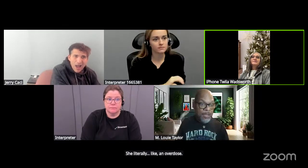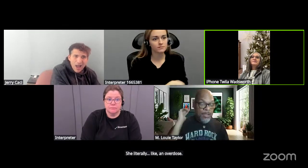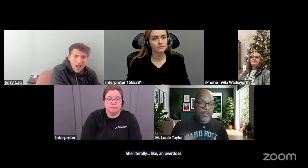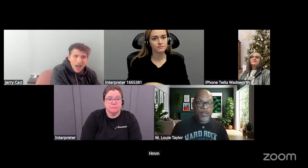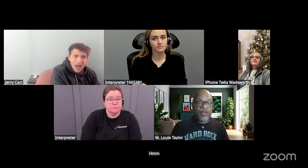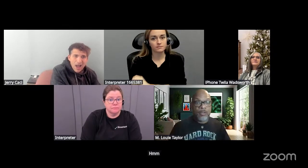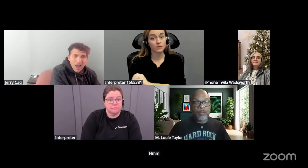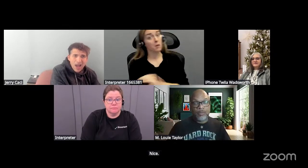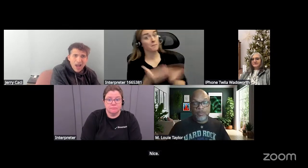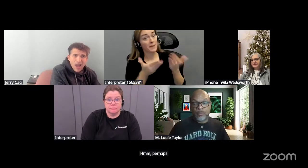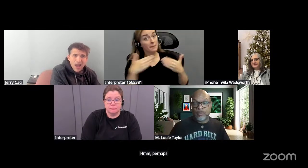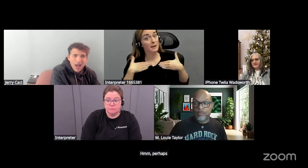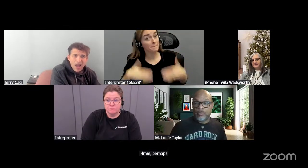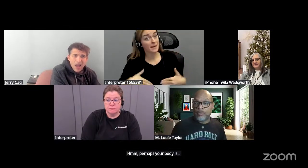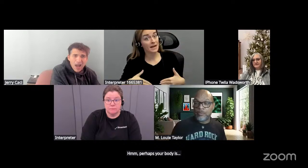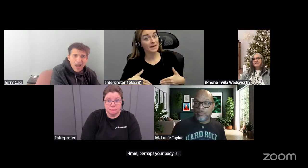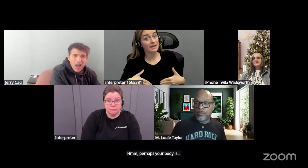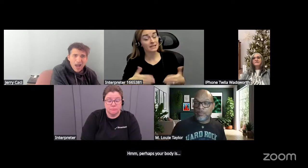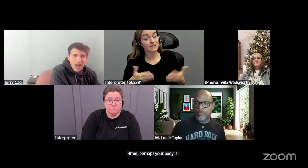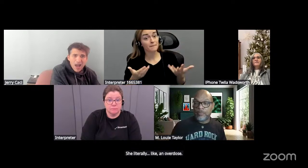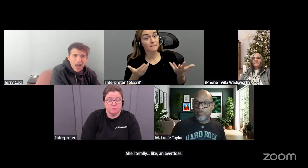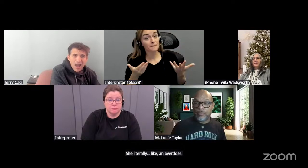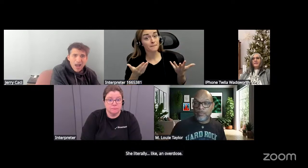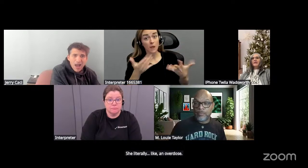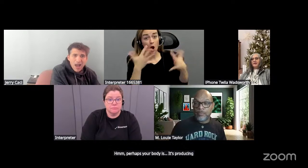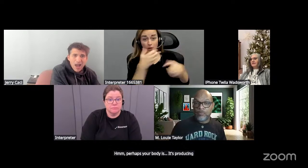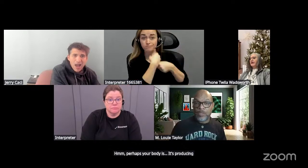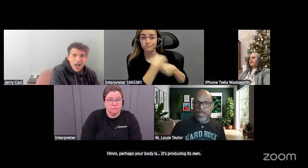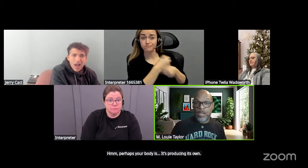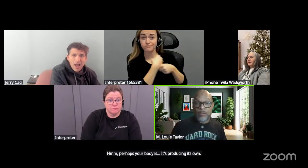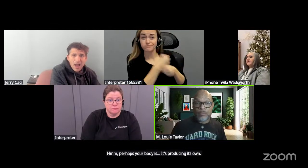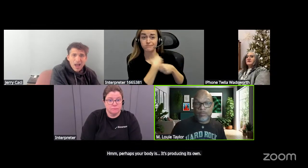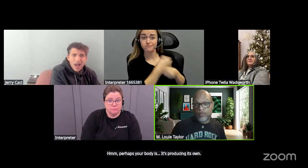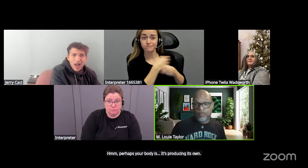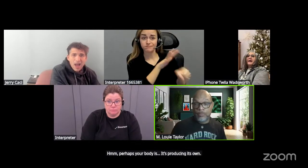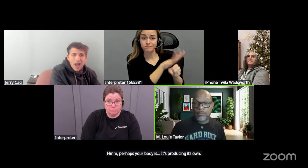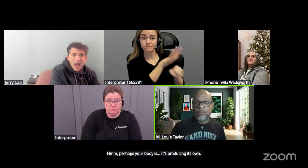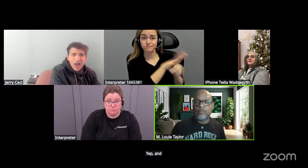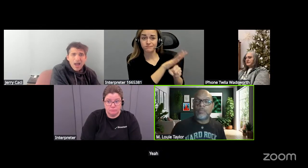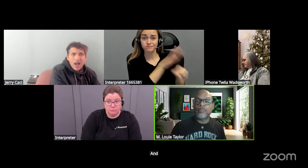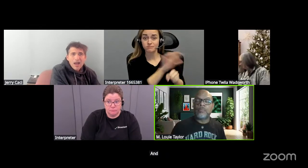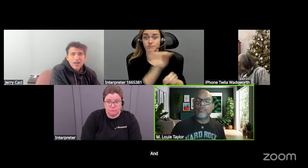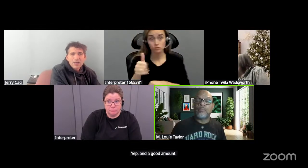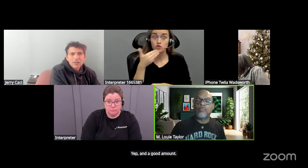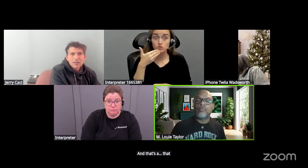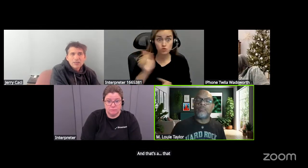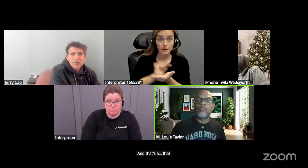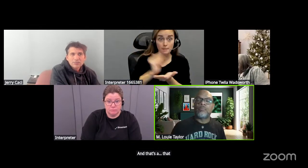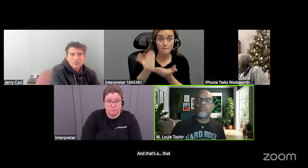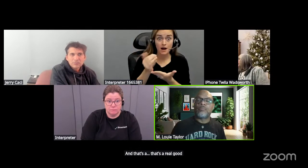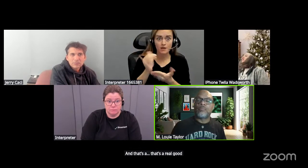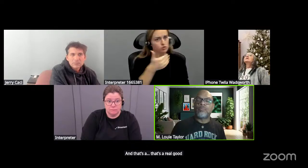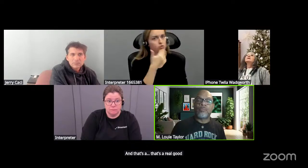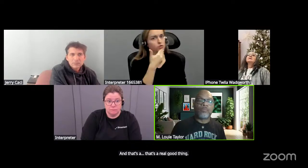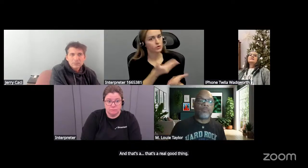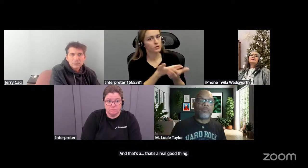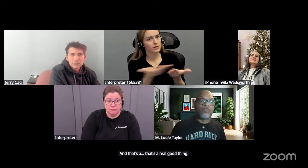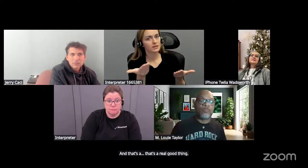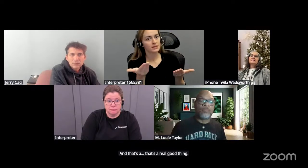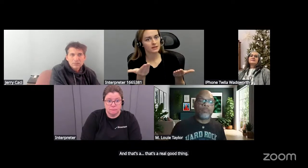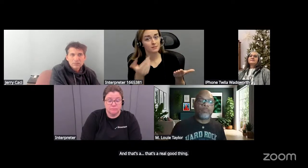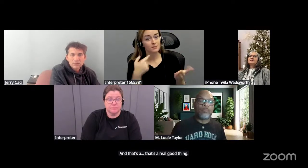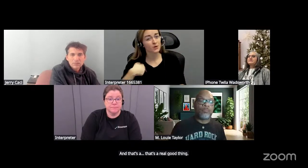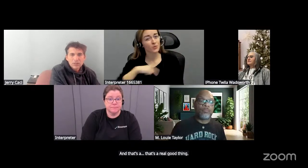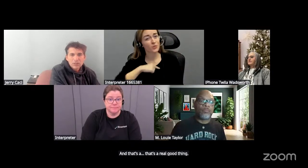Yeah. Perhaps her body is it's producing its own, Yeah, Yeah. and a good and that's amount. a real good thing. But we need